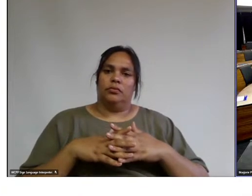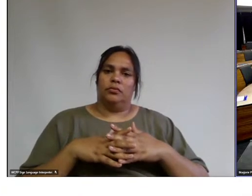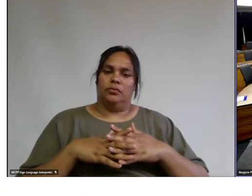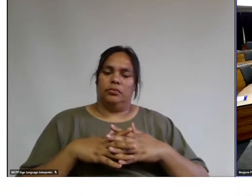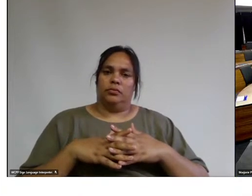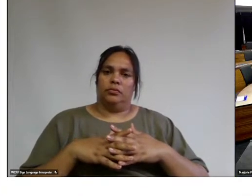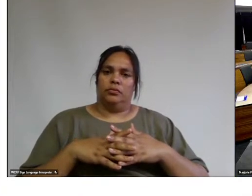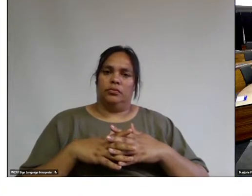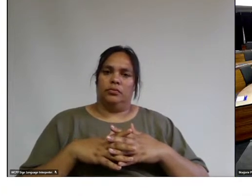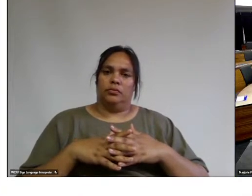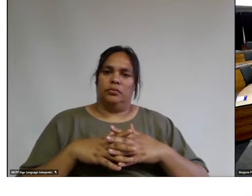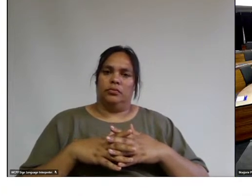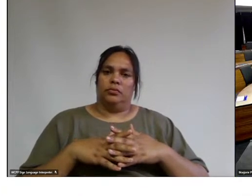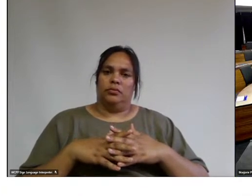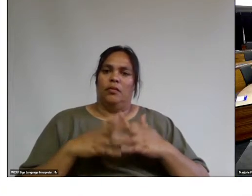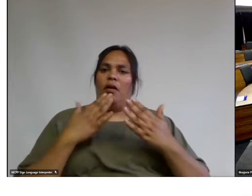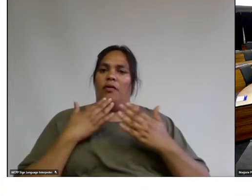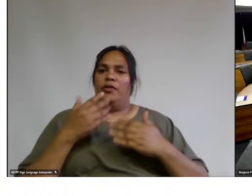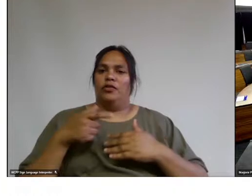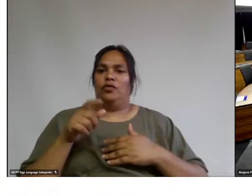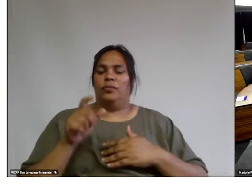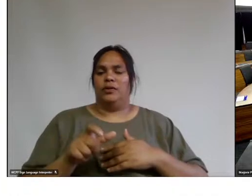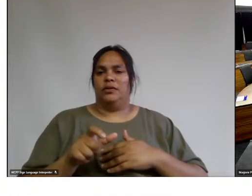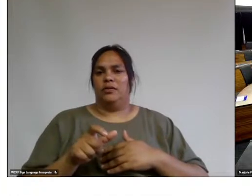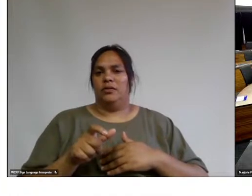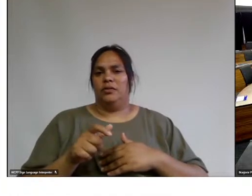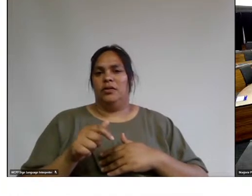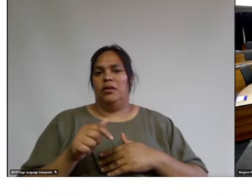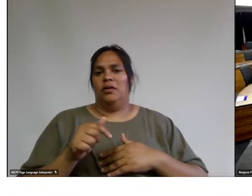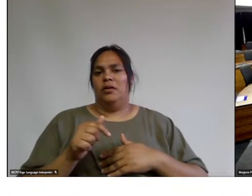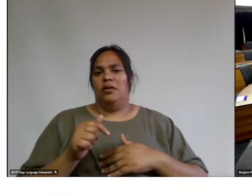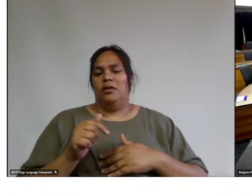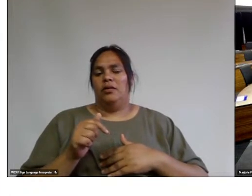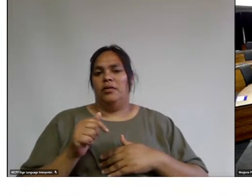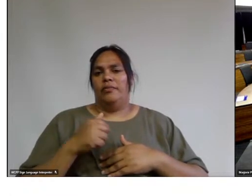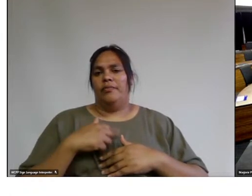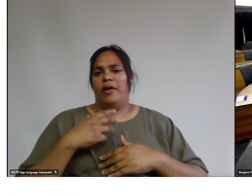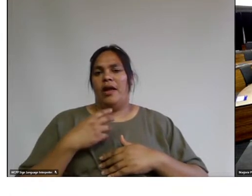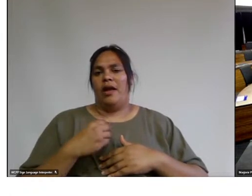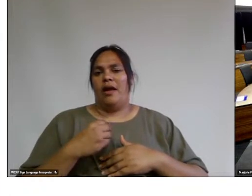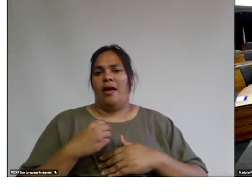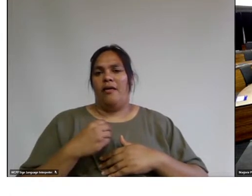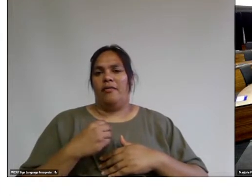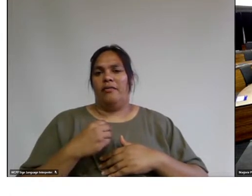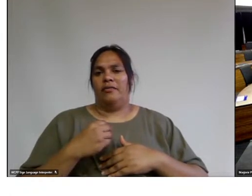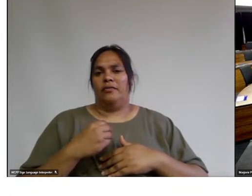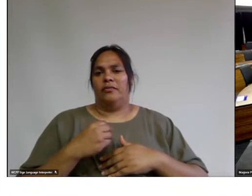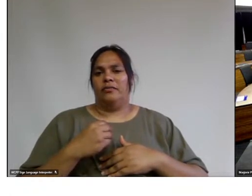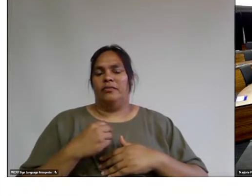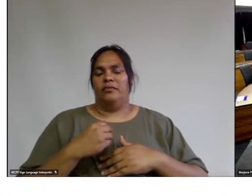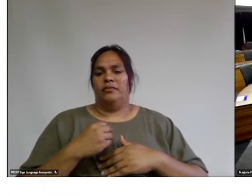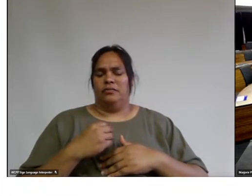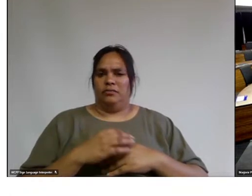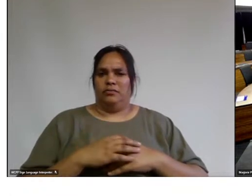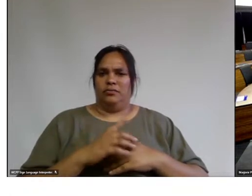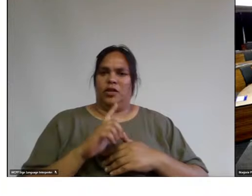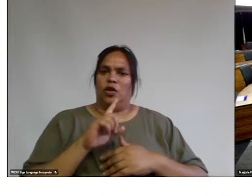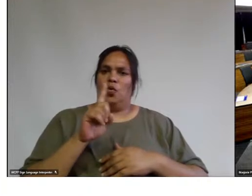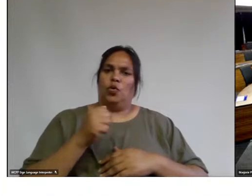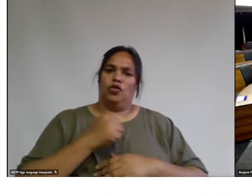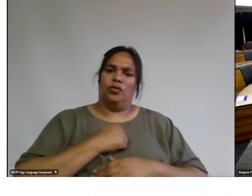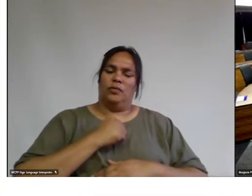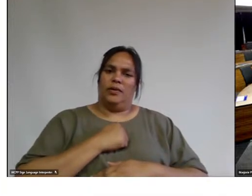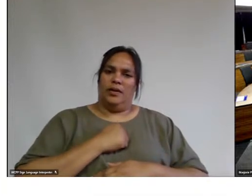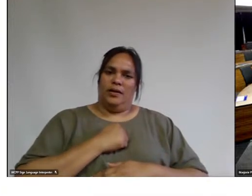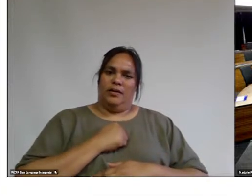Thank you, Chair. I probably going to have a second bite later, but my question